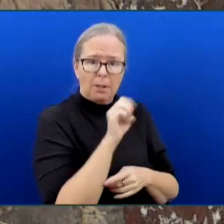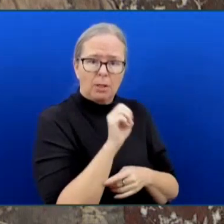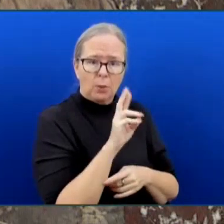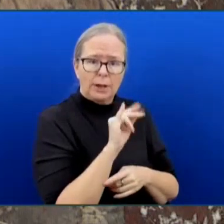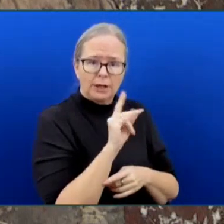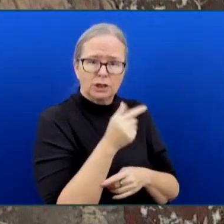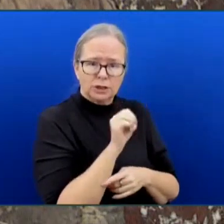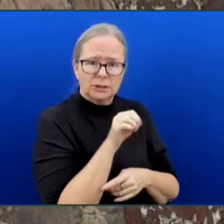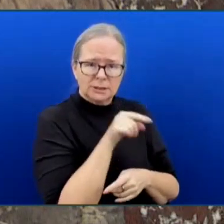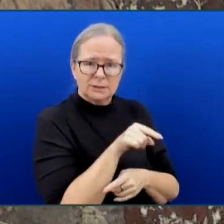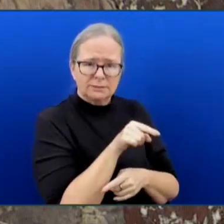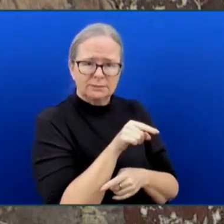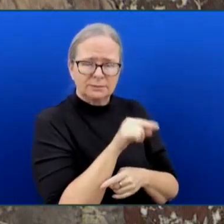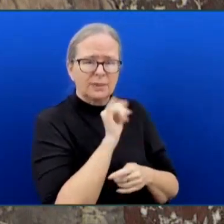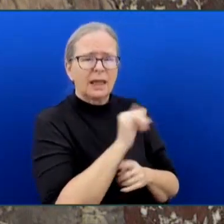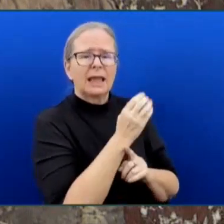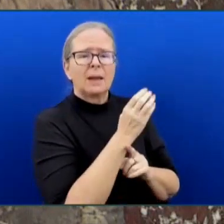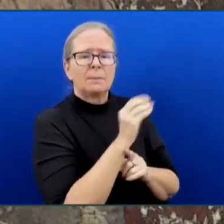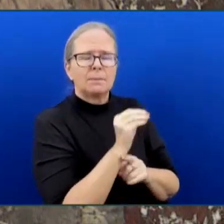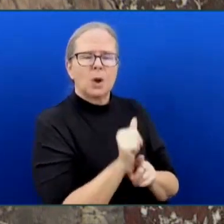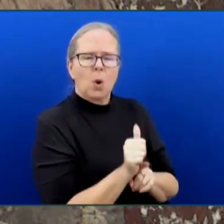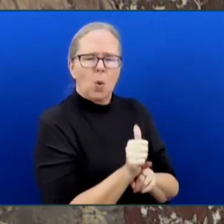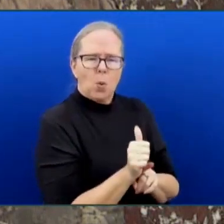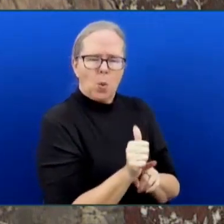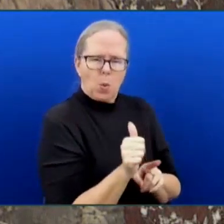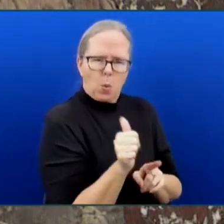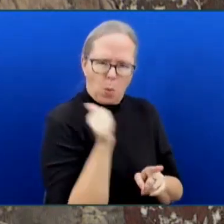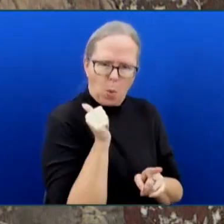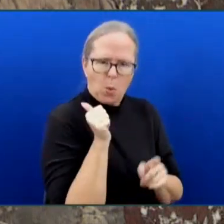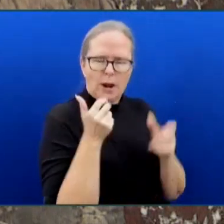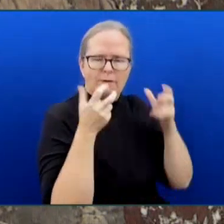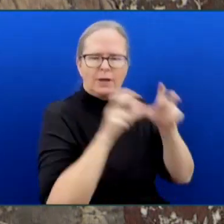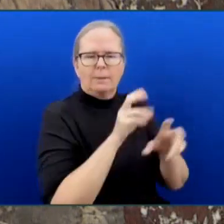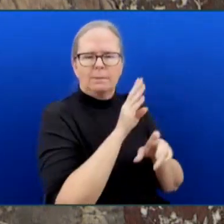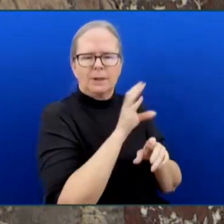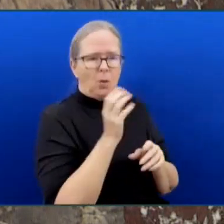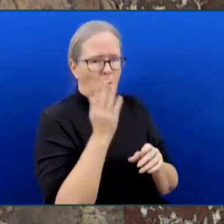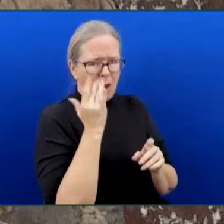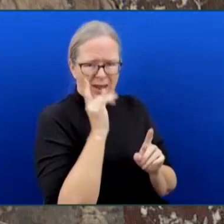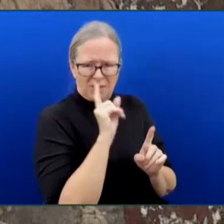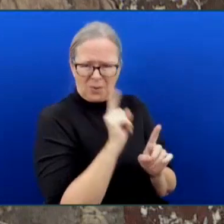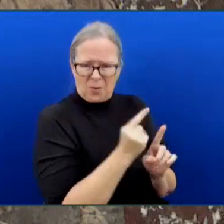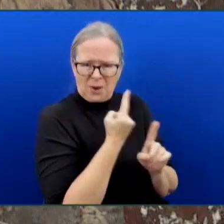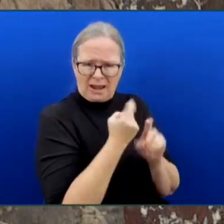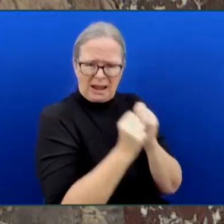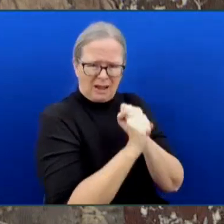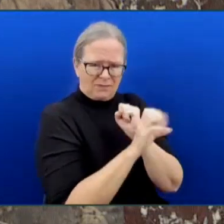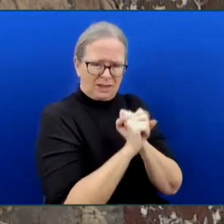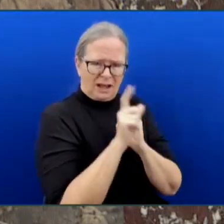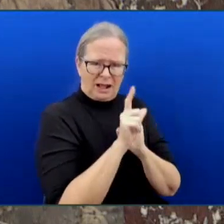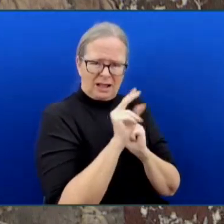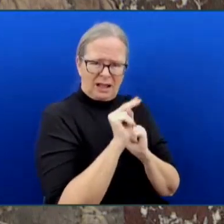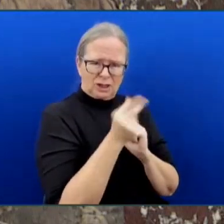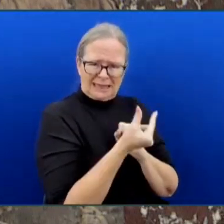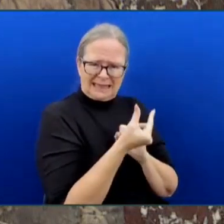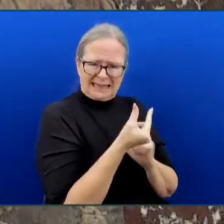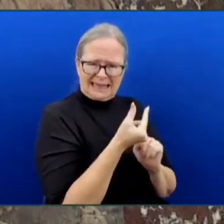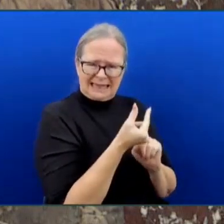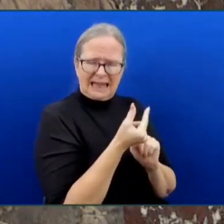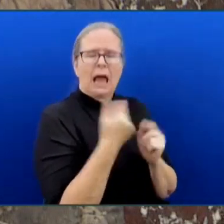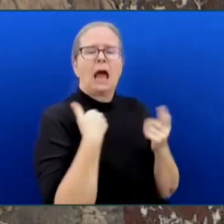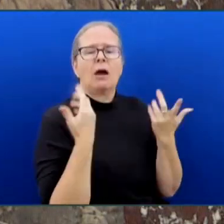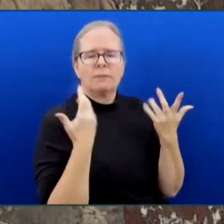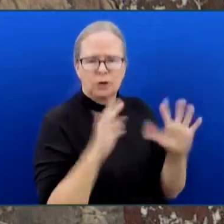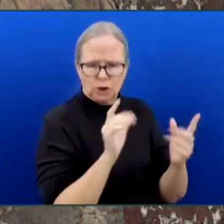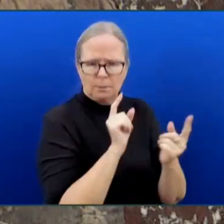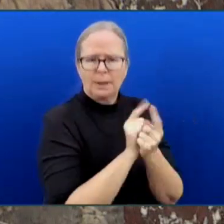watch because they were only promoting LNG. Fortescue, I met with the CEO, he met with the mayor, he